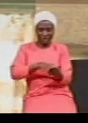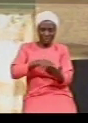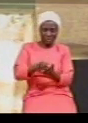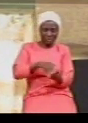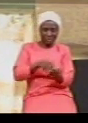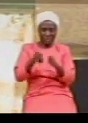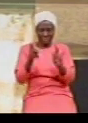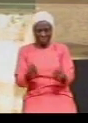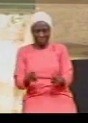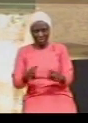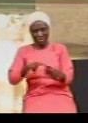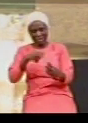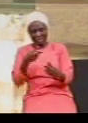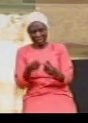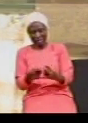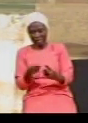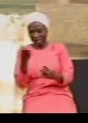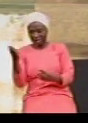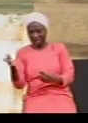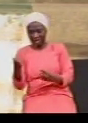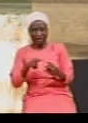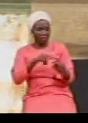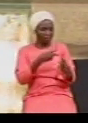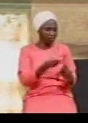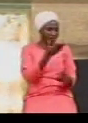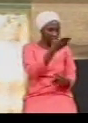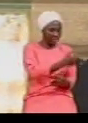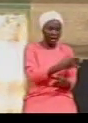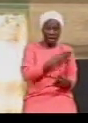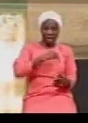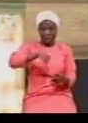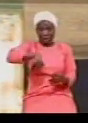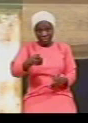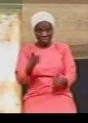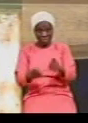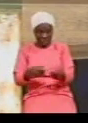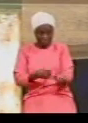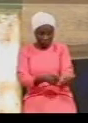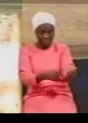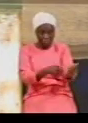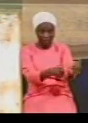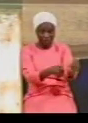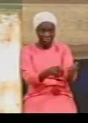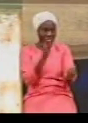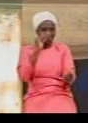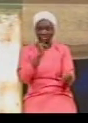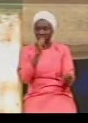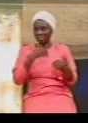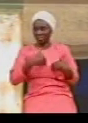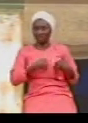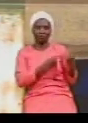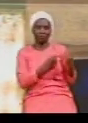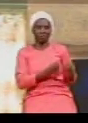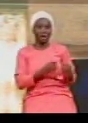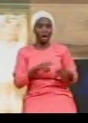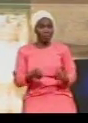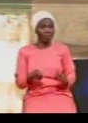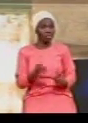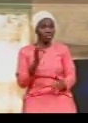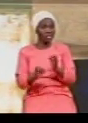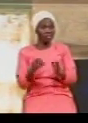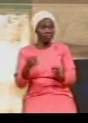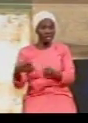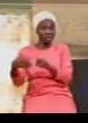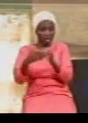neither here nor there. And the rest of the people following, they'll not have courage. But if the leader